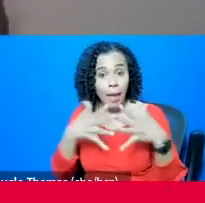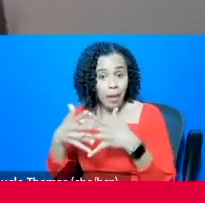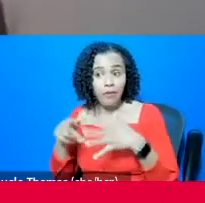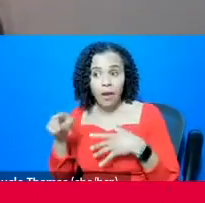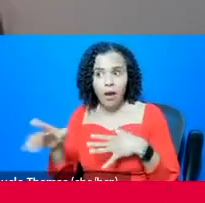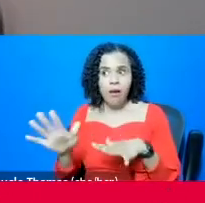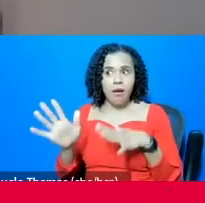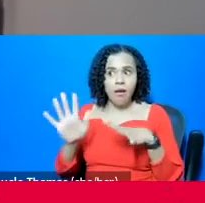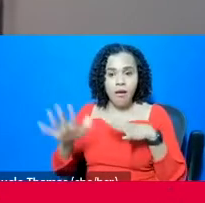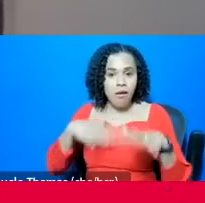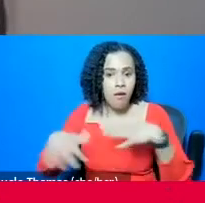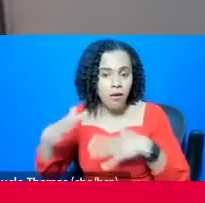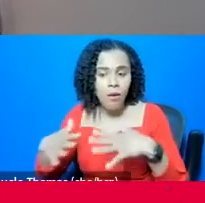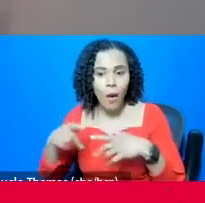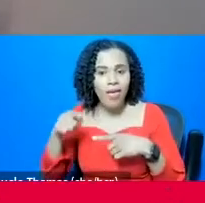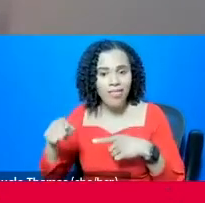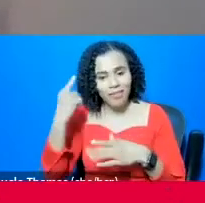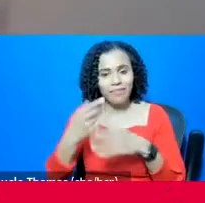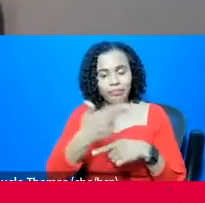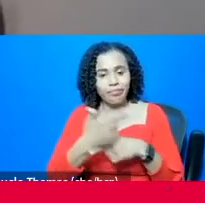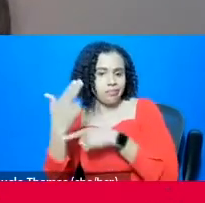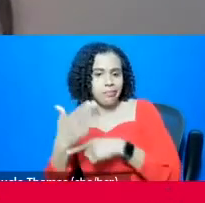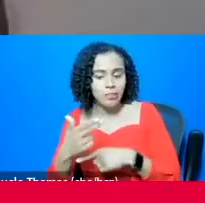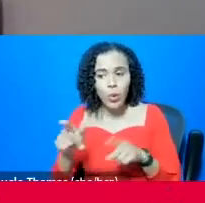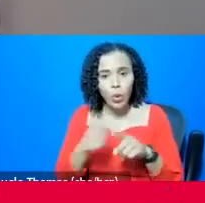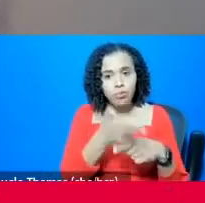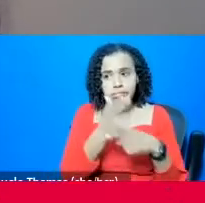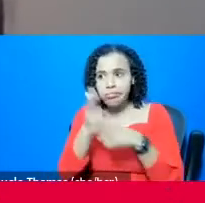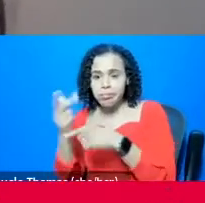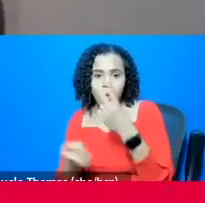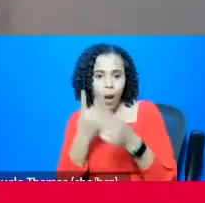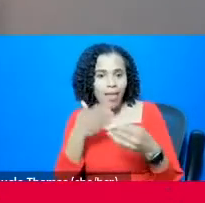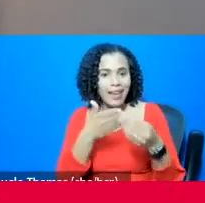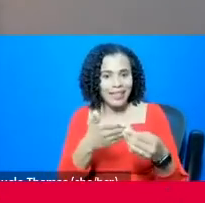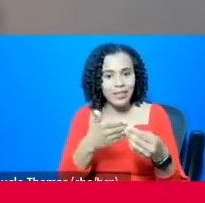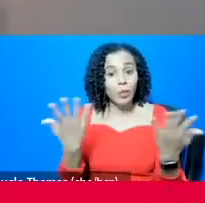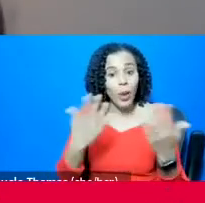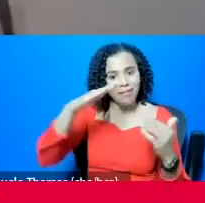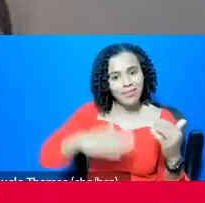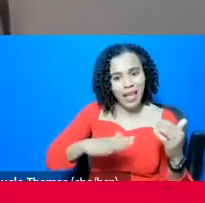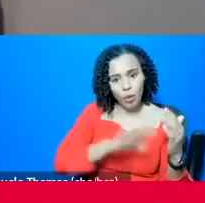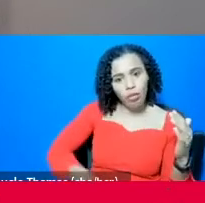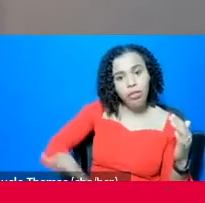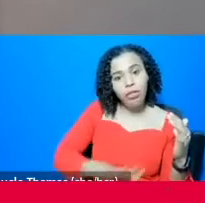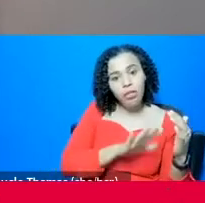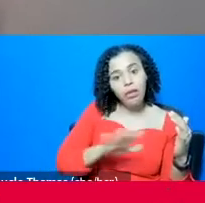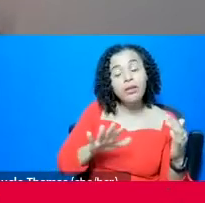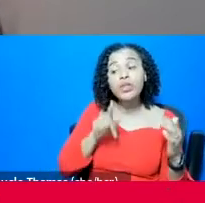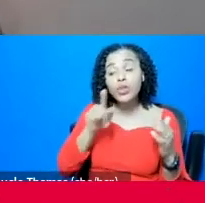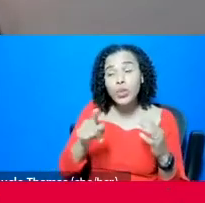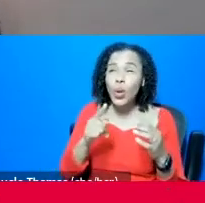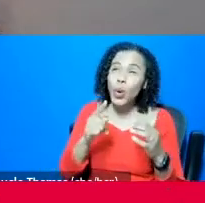to his assassination, as well as the assassination of multiple other leaders in the global south. So I do feel that when we talk about the university, it can